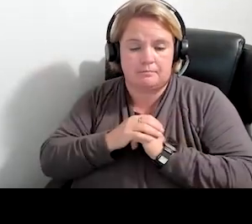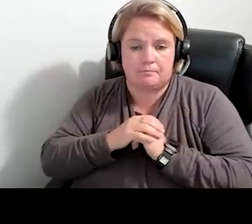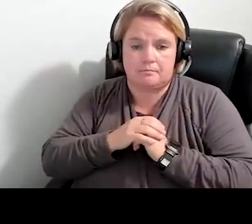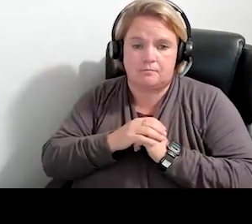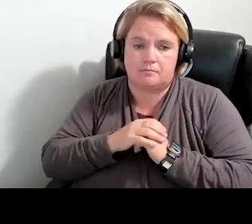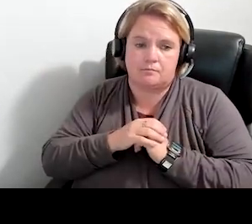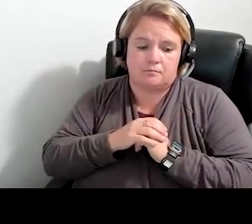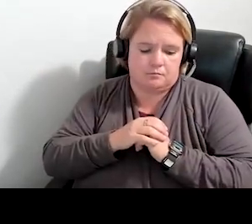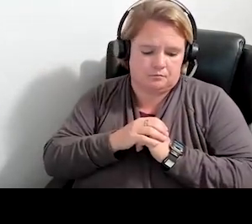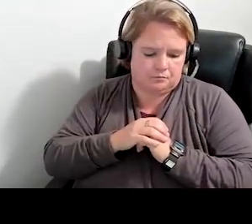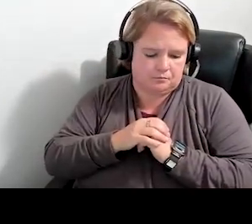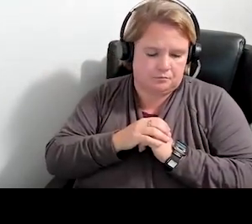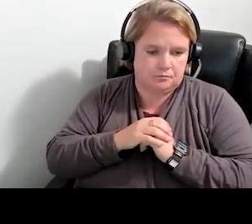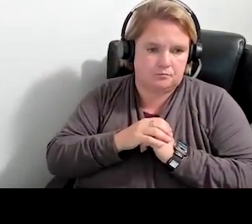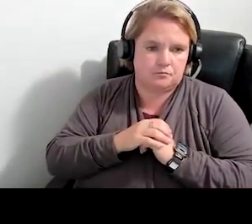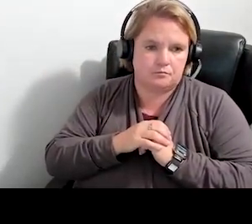I think as